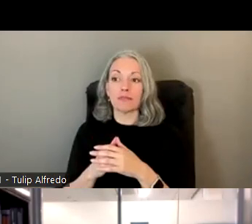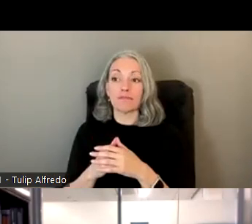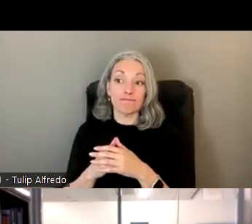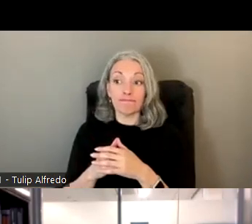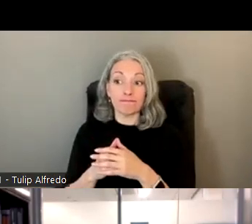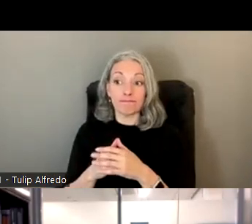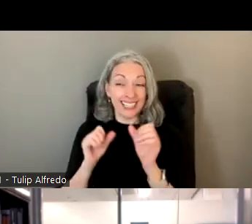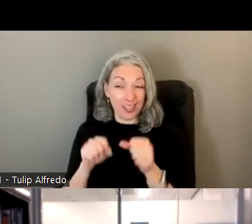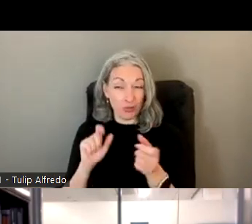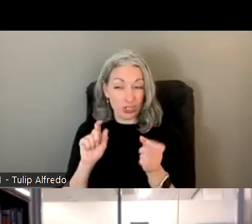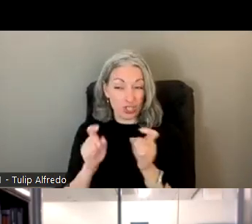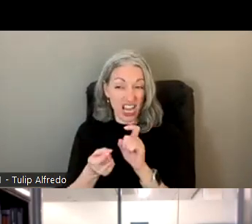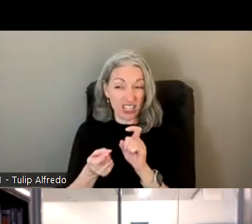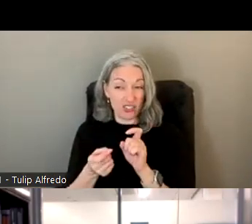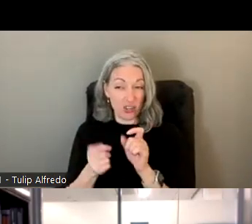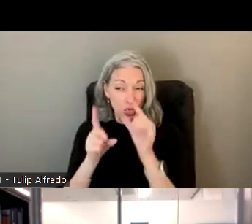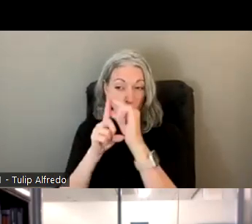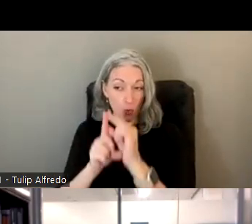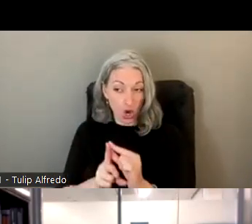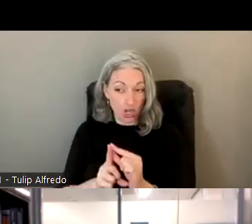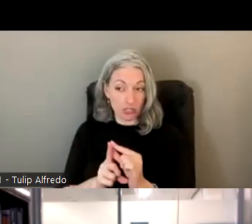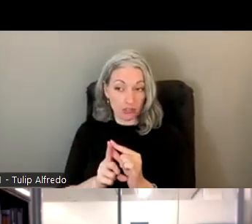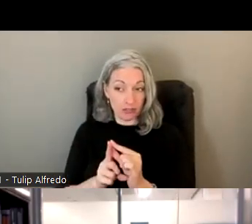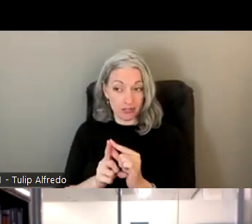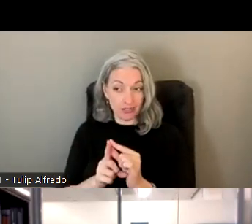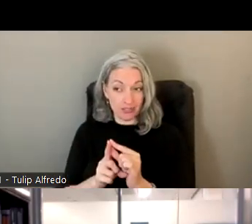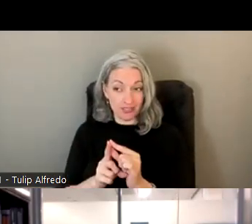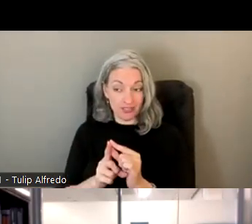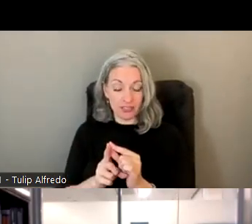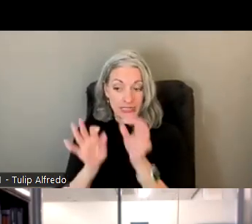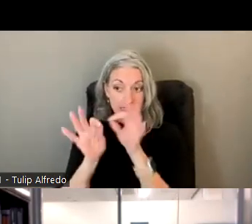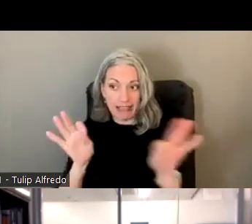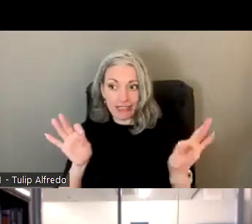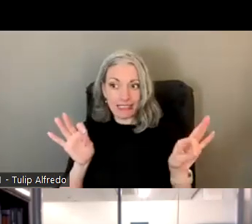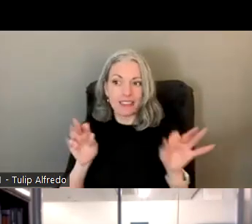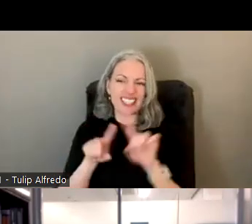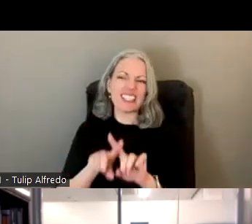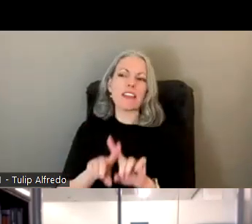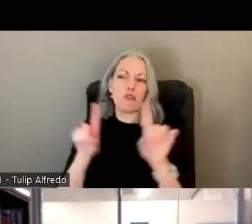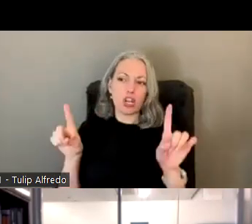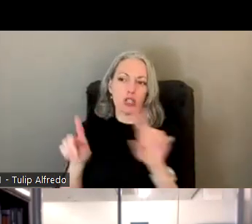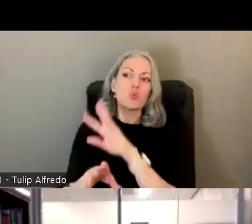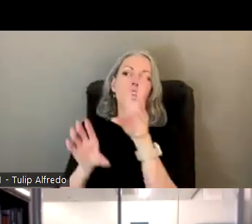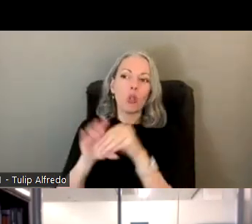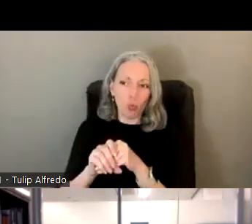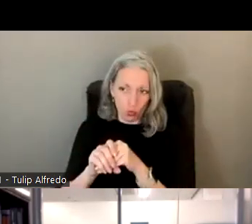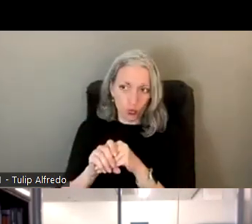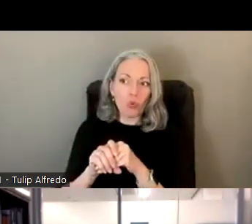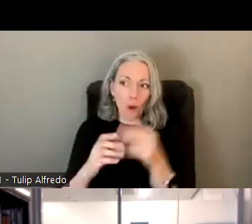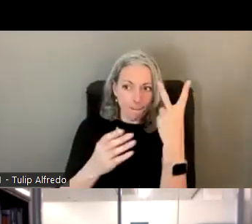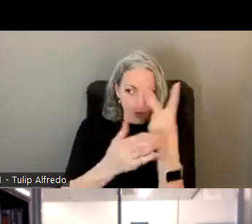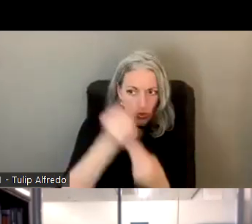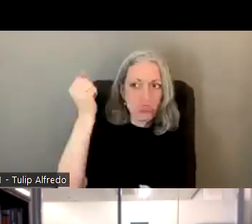Can we modify the language, and could we rephrase that so that we could potentially include both of